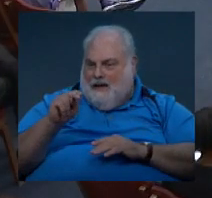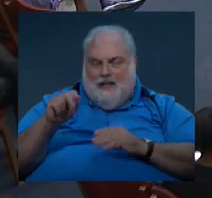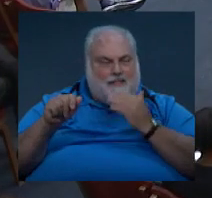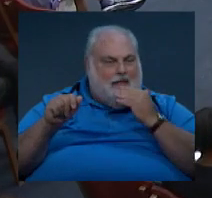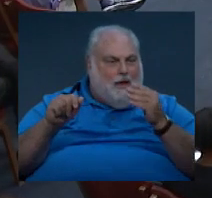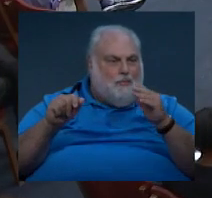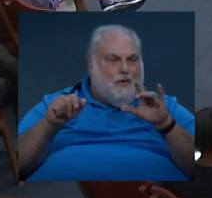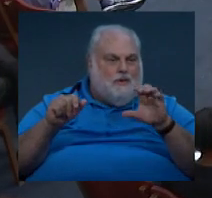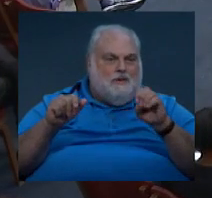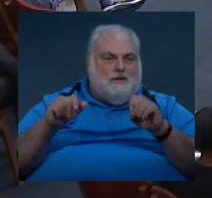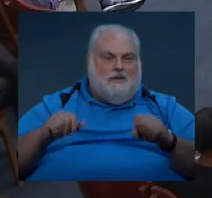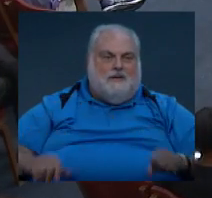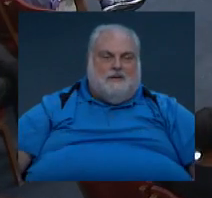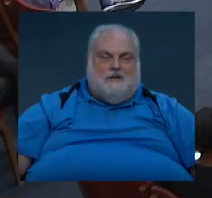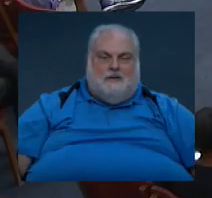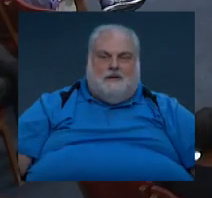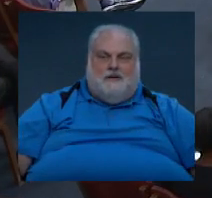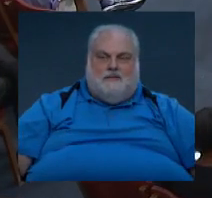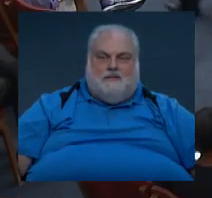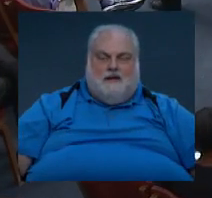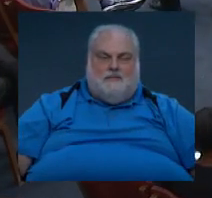Bruce.